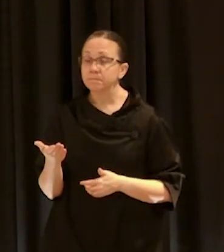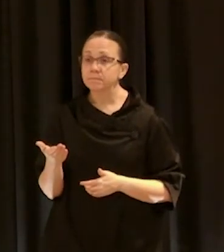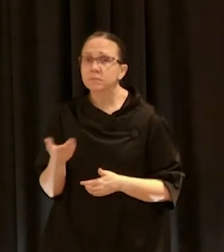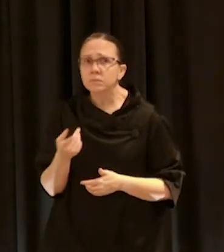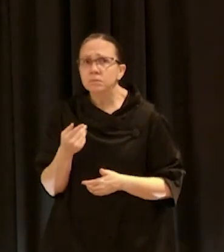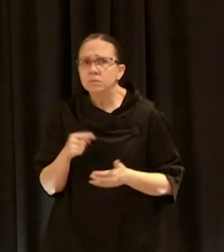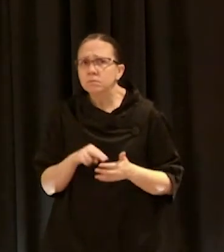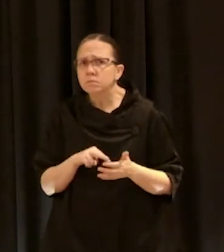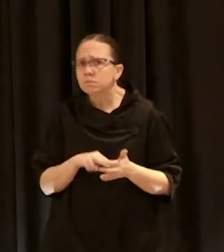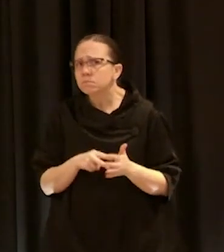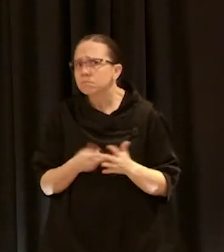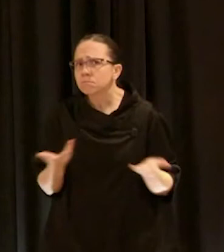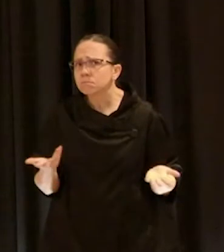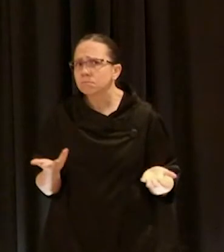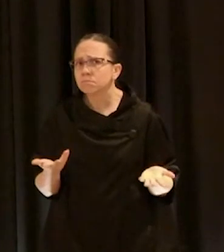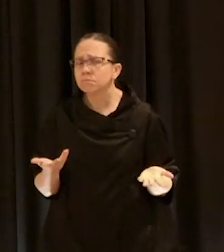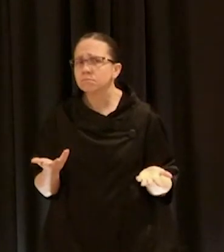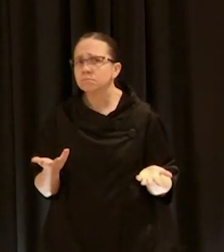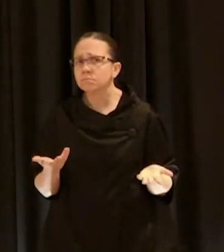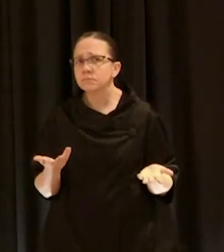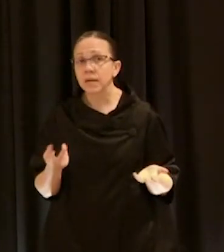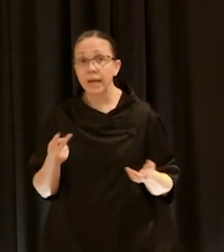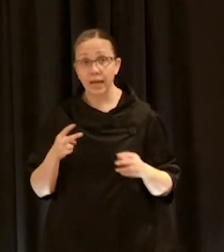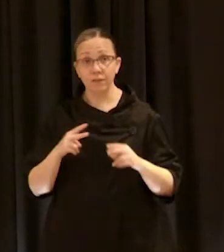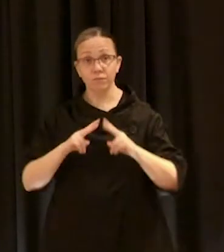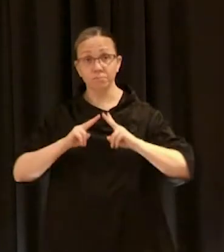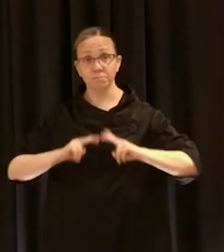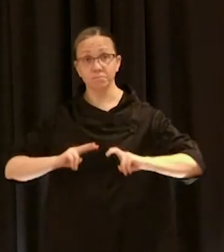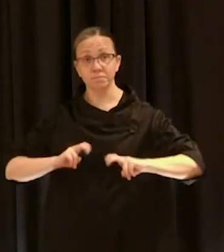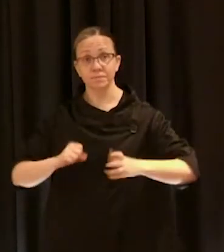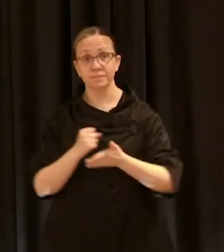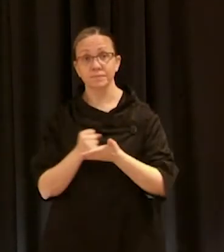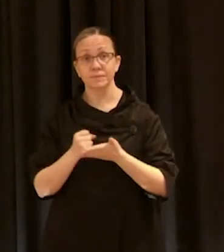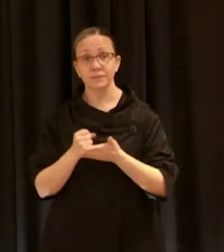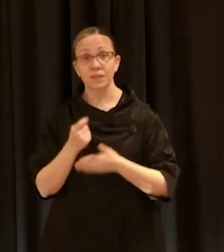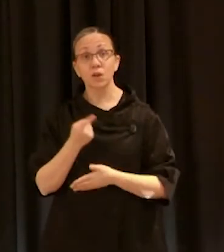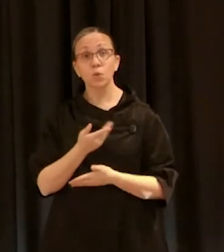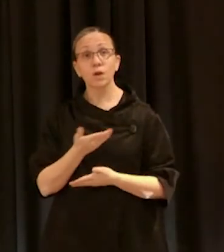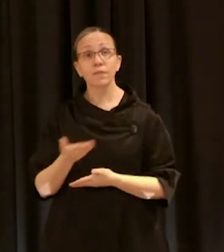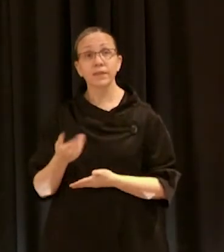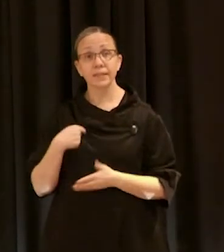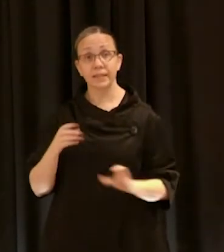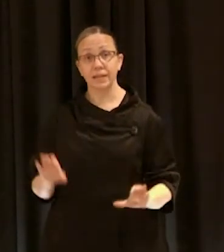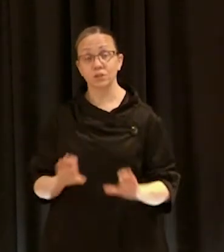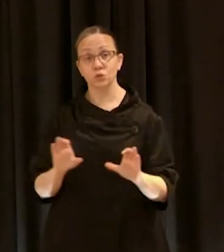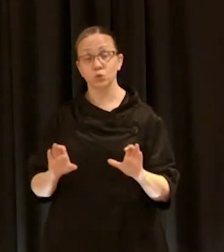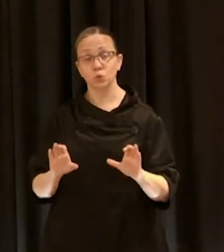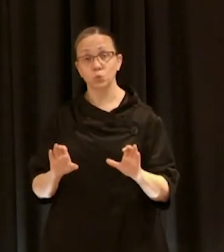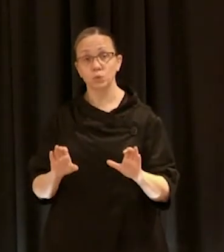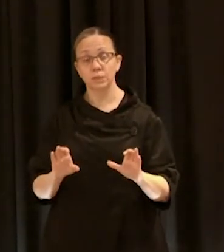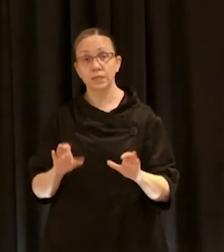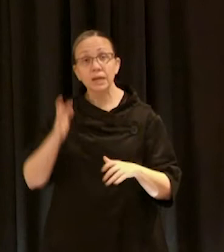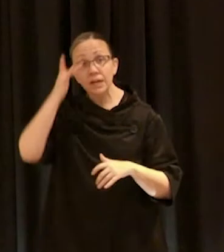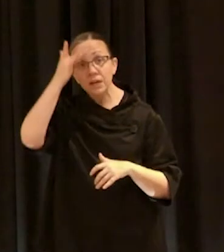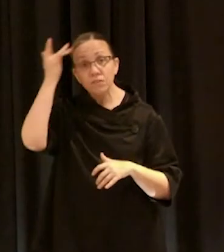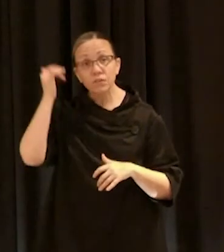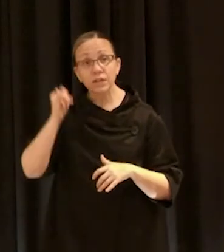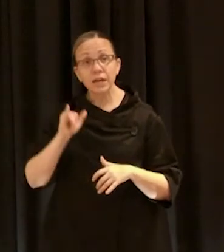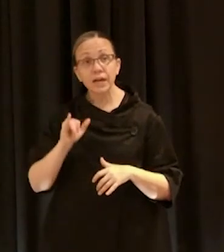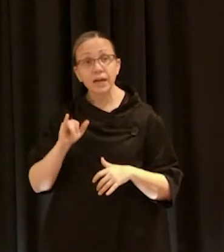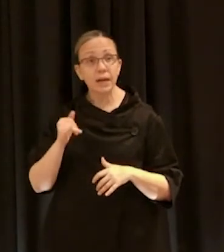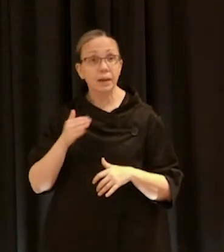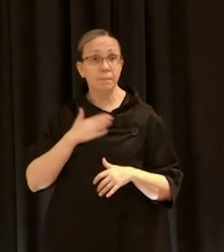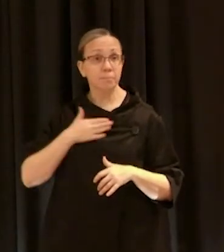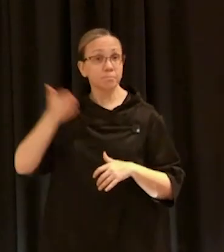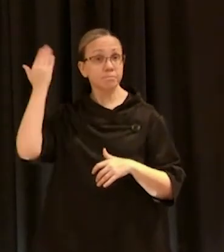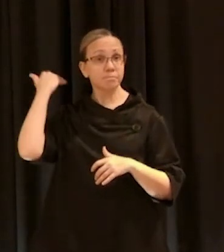What one thing do you think it is? Well, if we look back at the verse, the one thing that I do, forgetting those things which